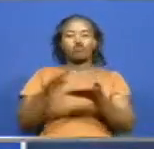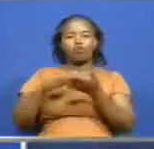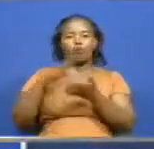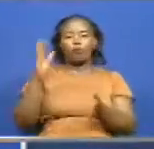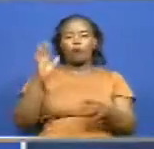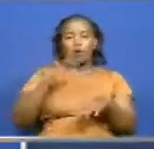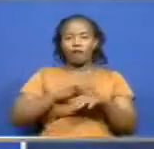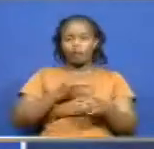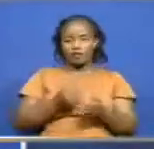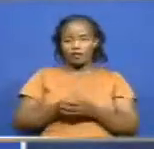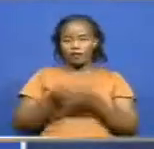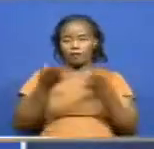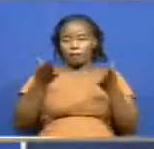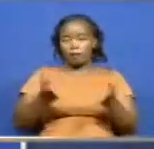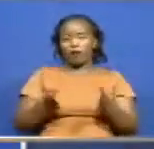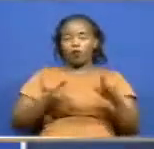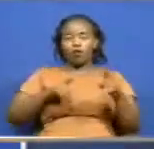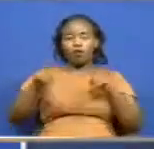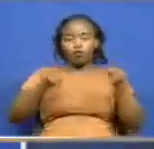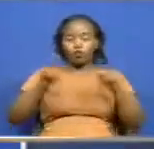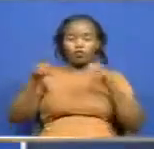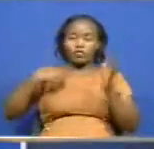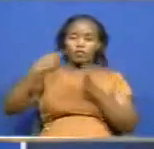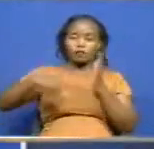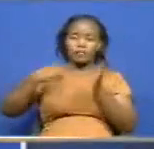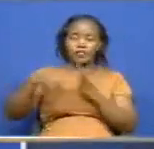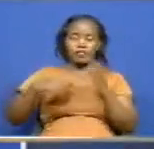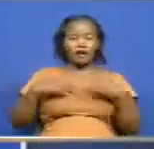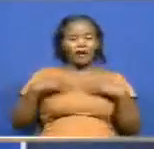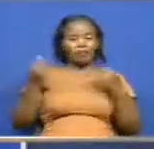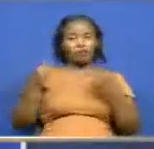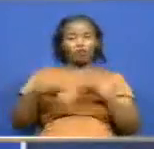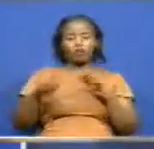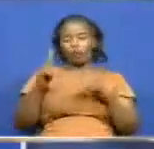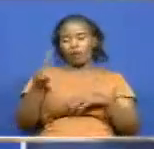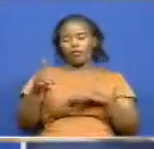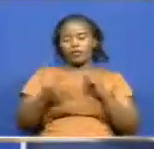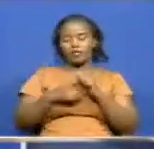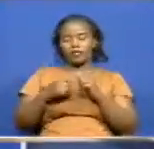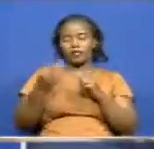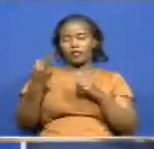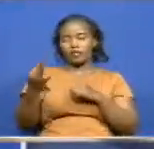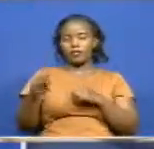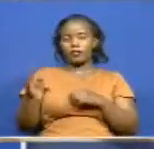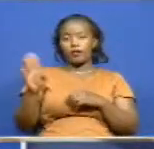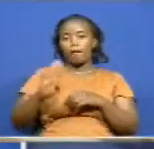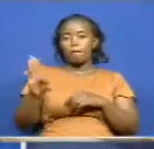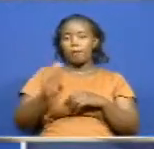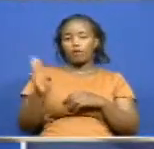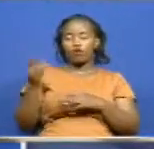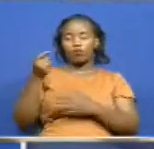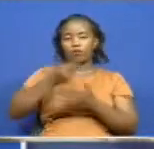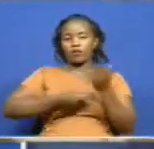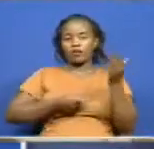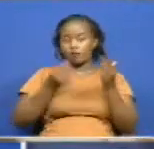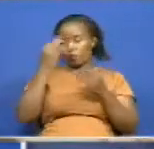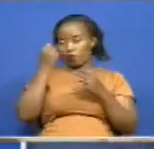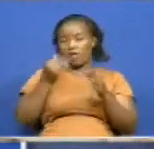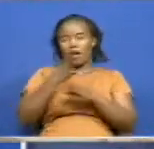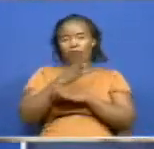It is estimated that the tourism industry has lost 163.56 billion shillings in revenue after